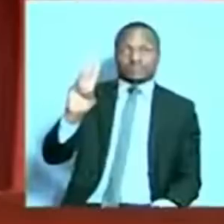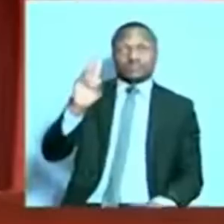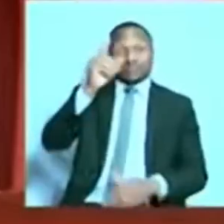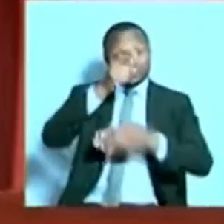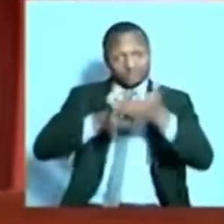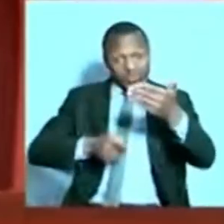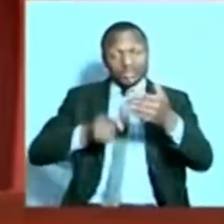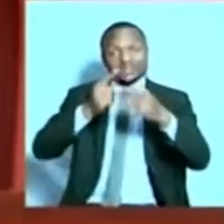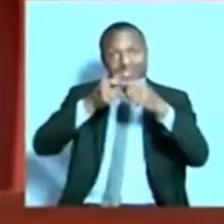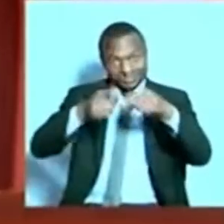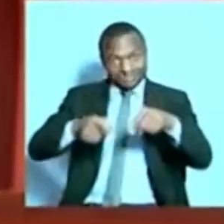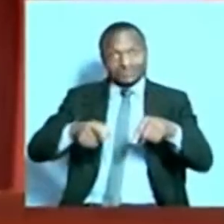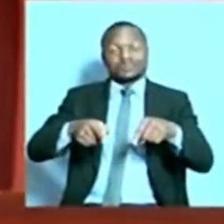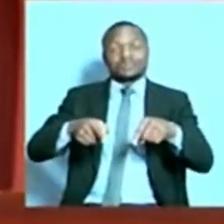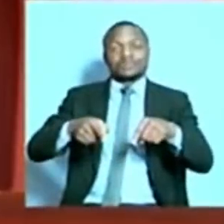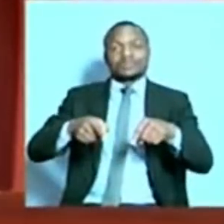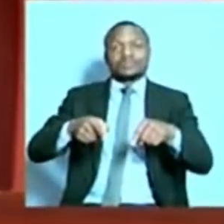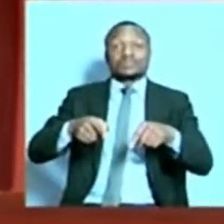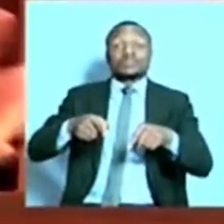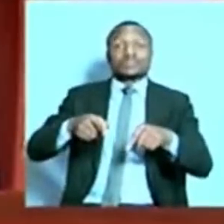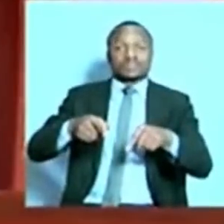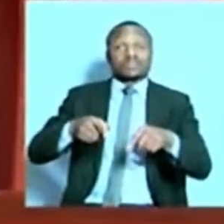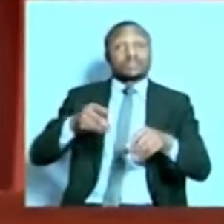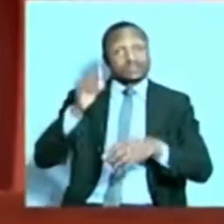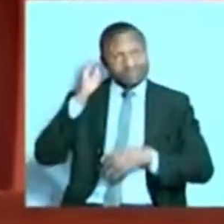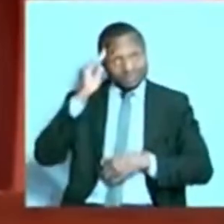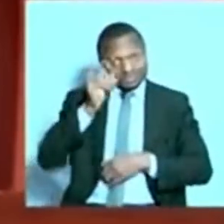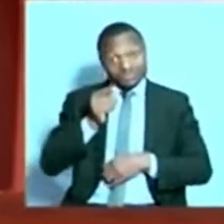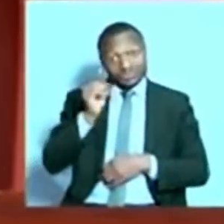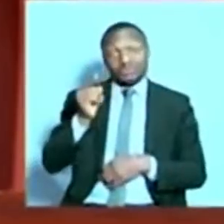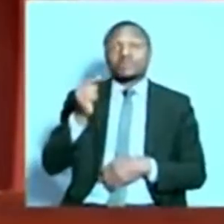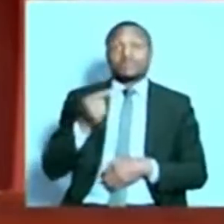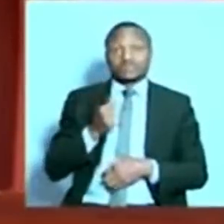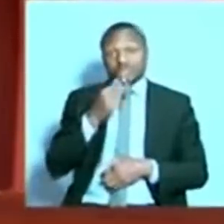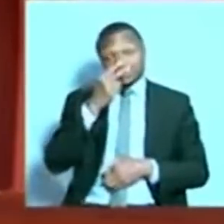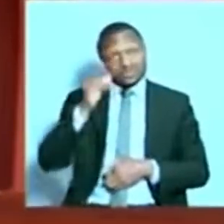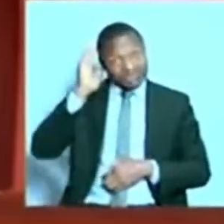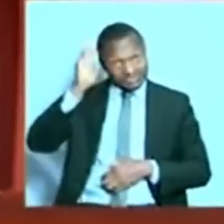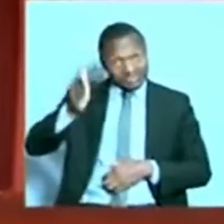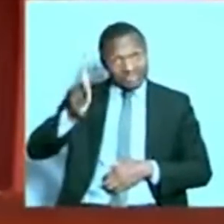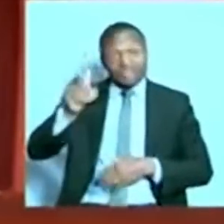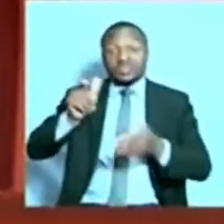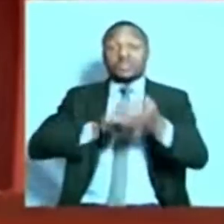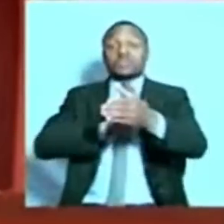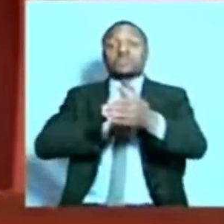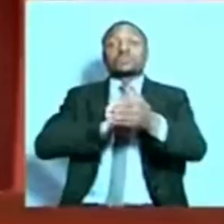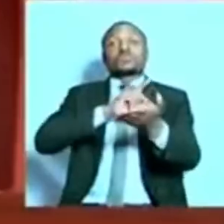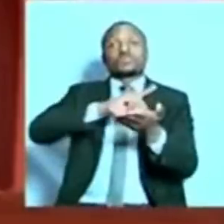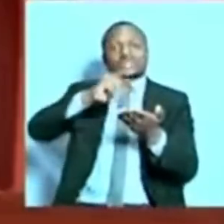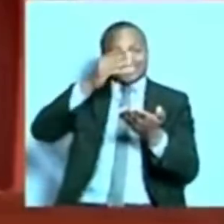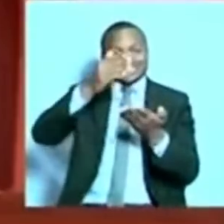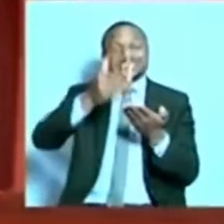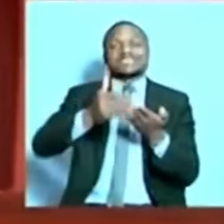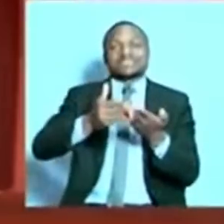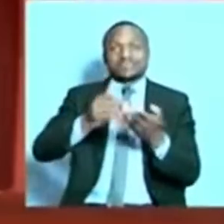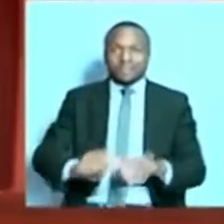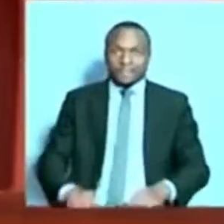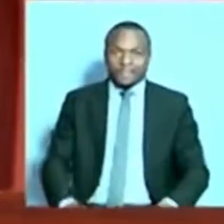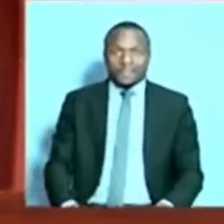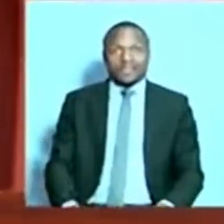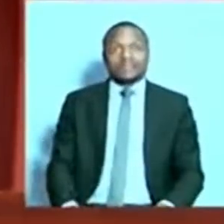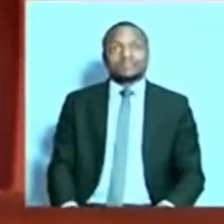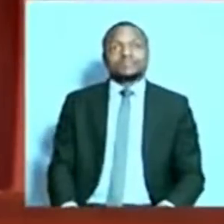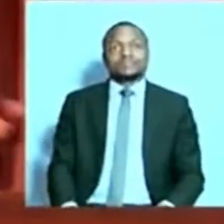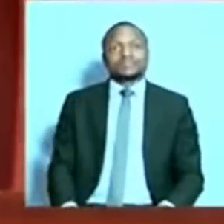that's the business that was considered on the floor of the House, and I know you and I, Kulabet, were looking forward to the long weekend, and it's